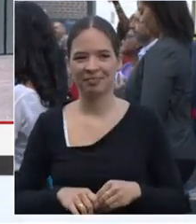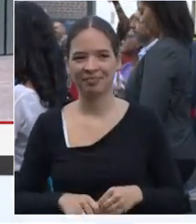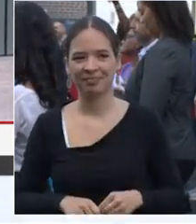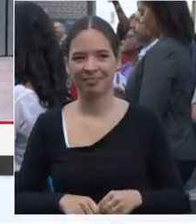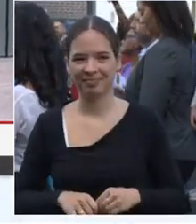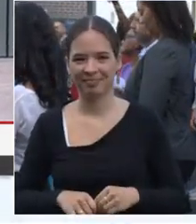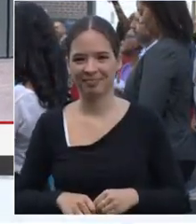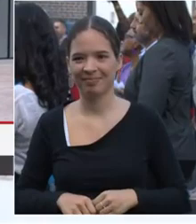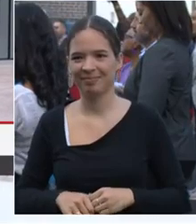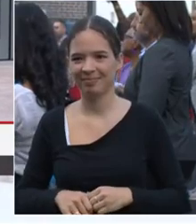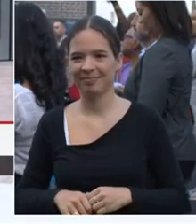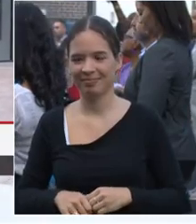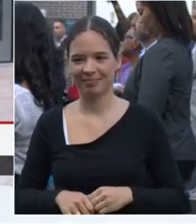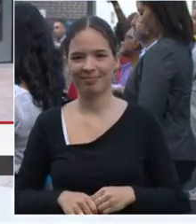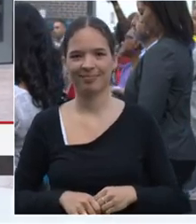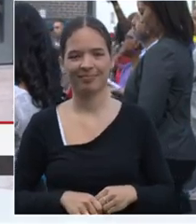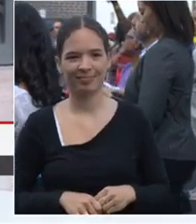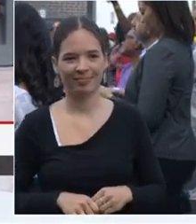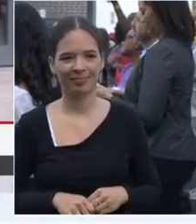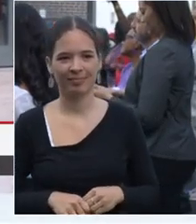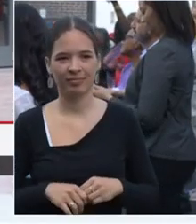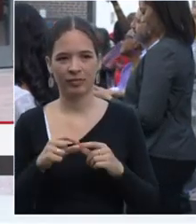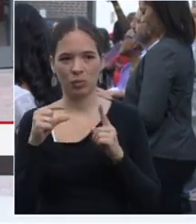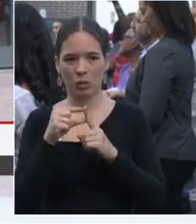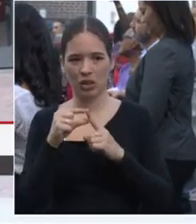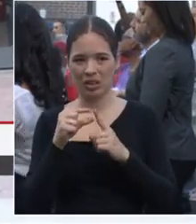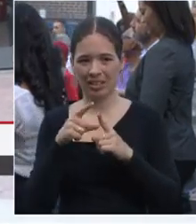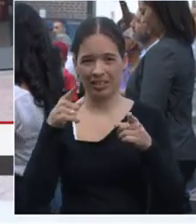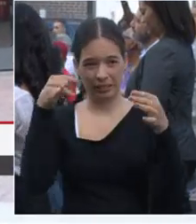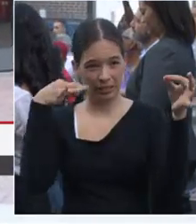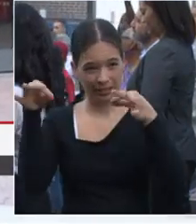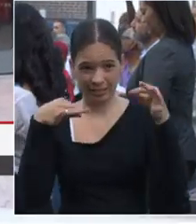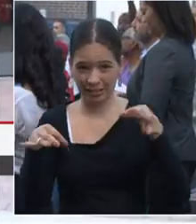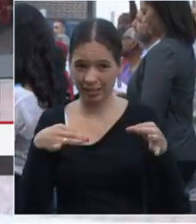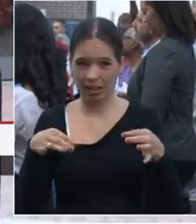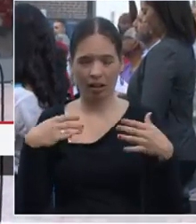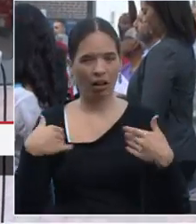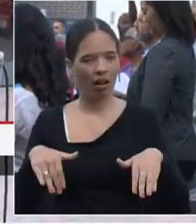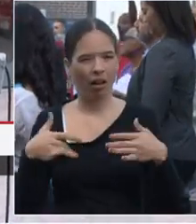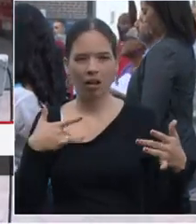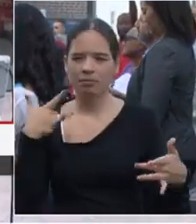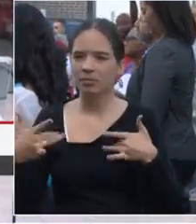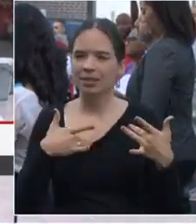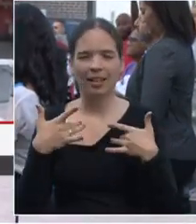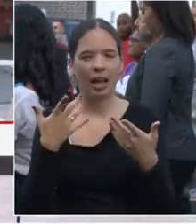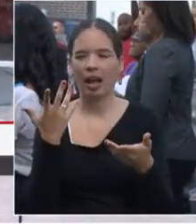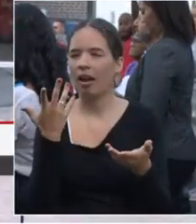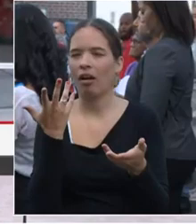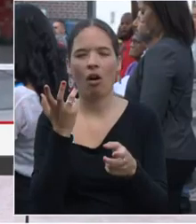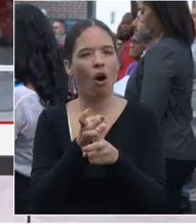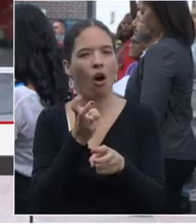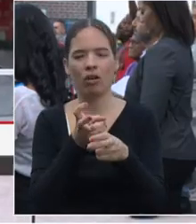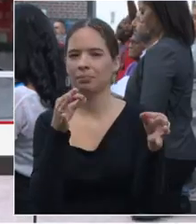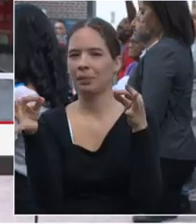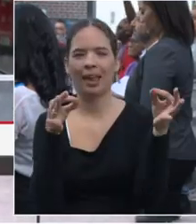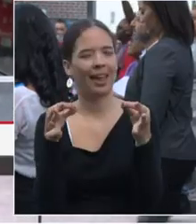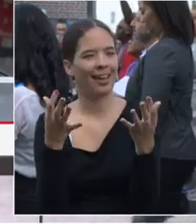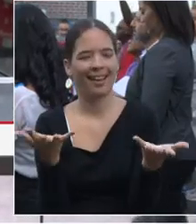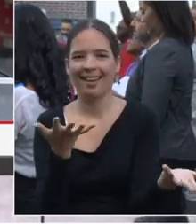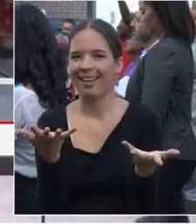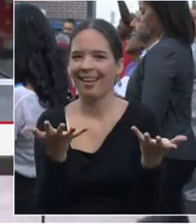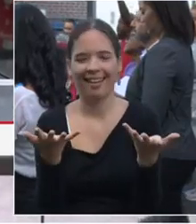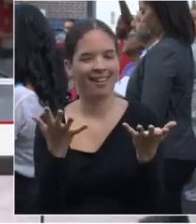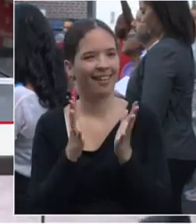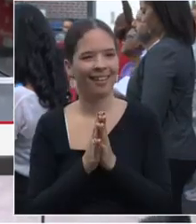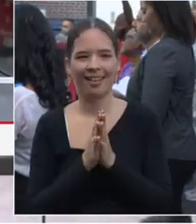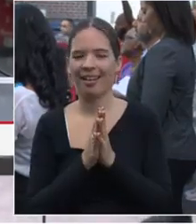Thank you. Words cannot express how excited we are to be a part of your community. It is an honor for you all to have us here.